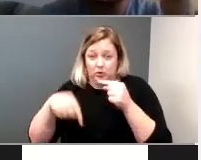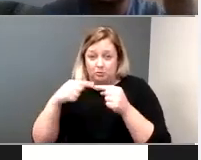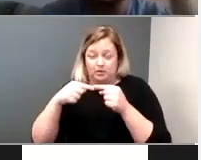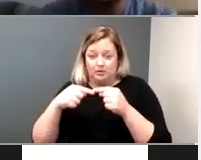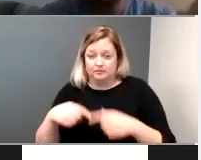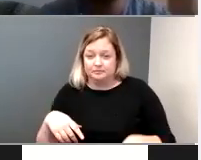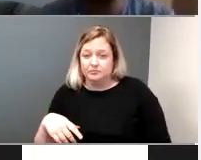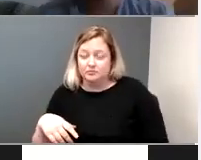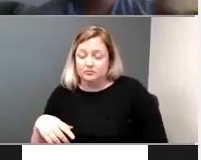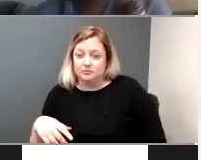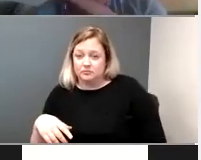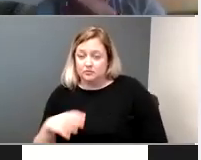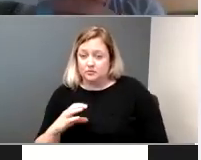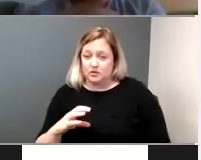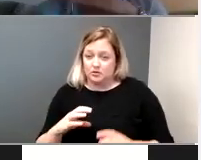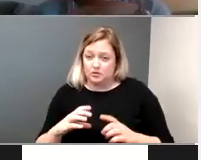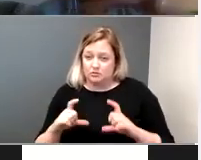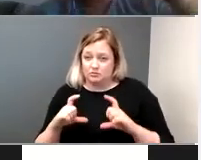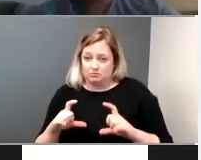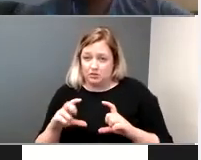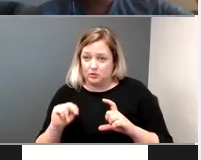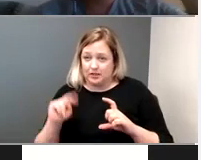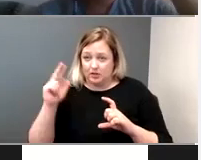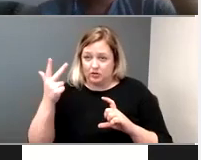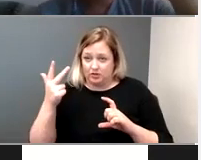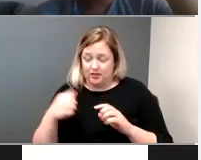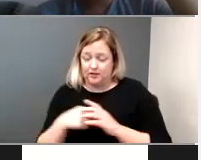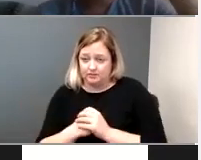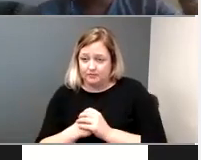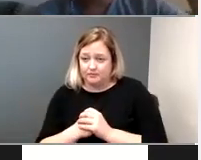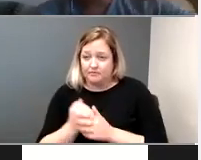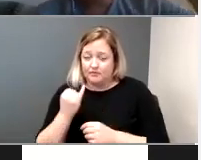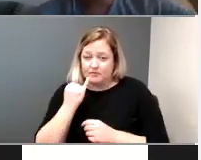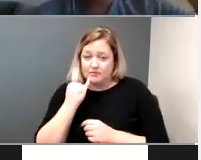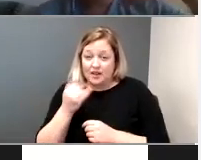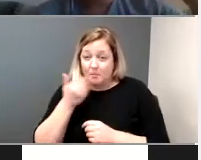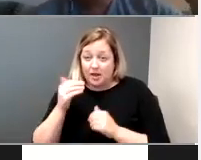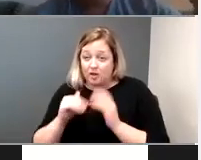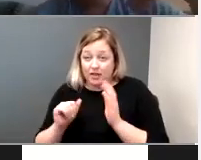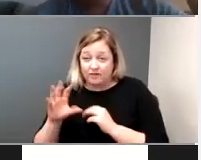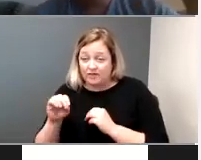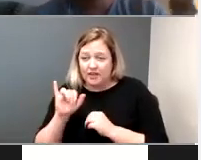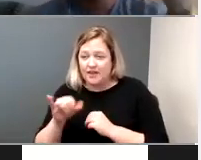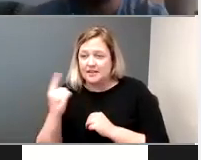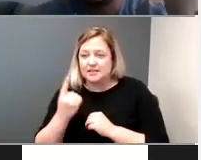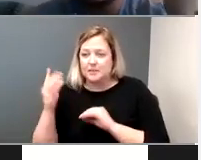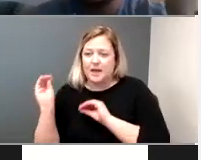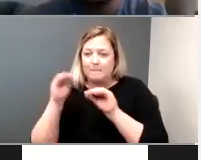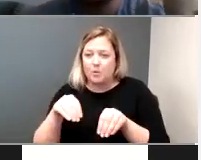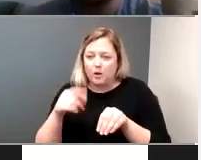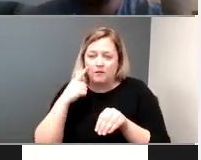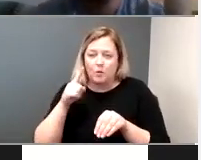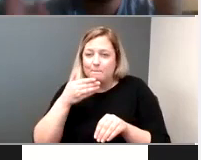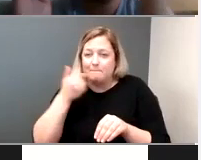Where x less than 50 or x greater than 50 is just something that is important in the case of best case